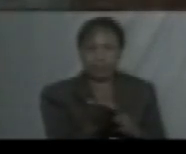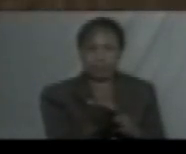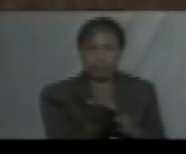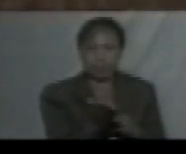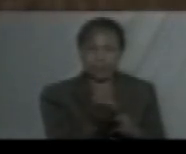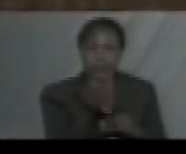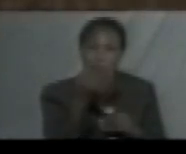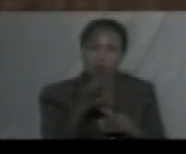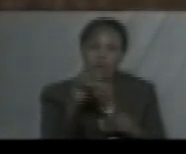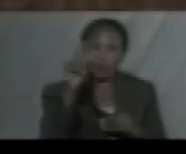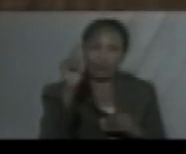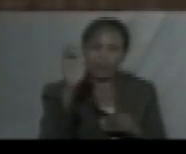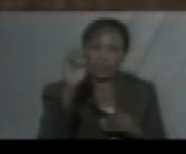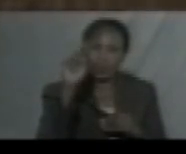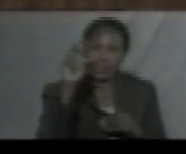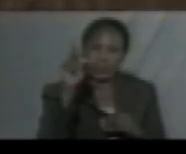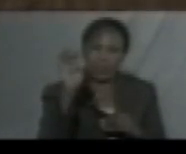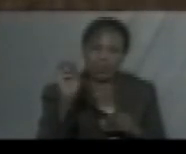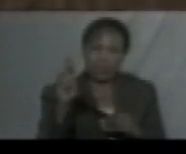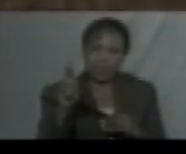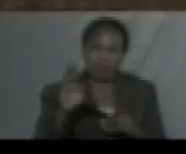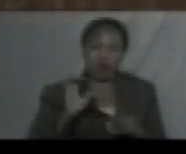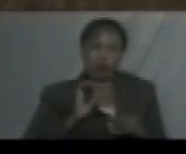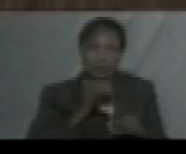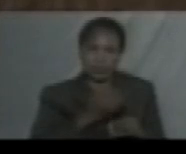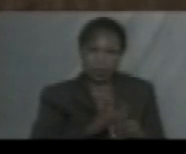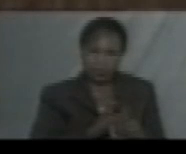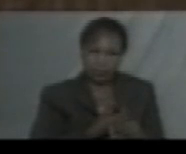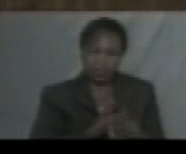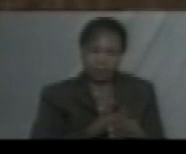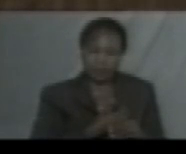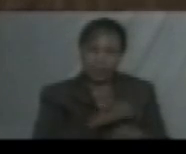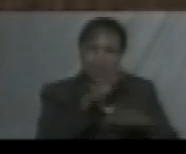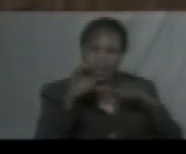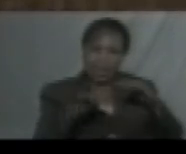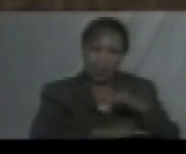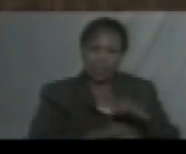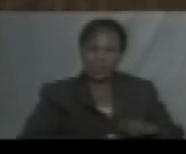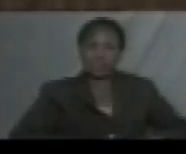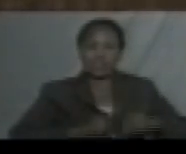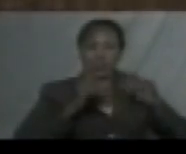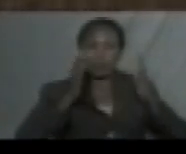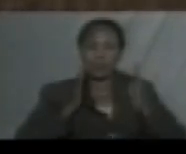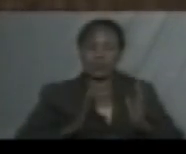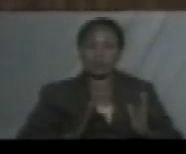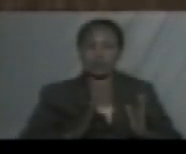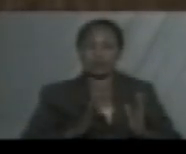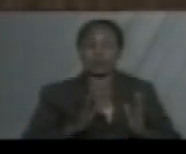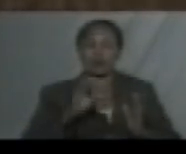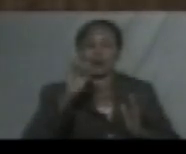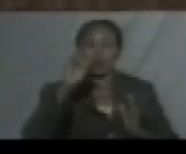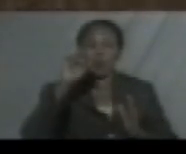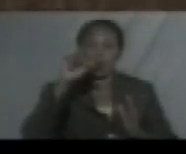of the tender committee under the chairperson, Betty Sungura, and a couple of others.